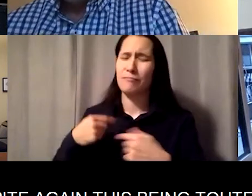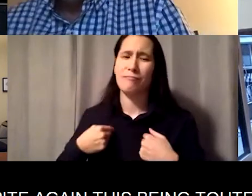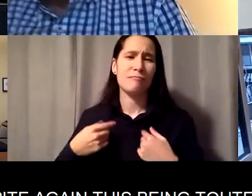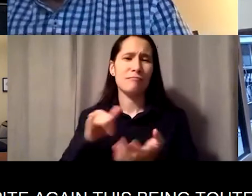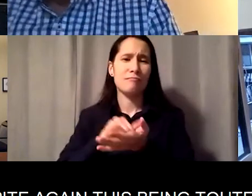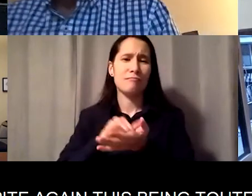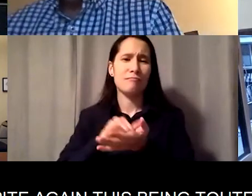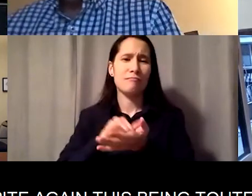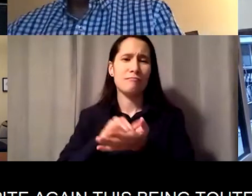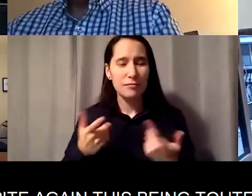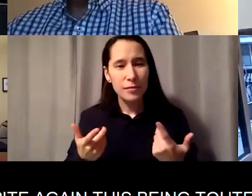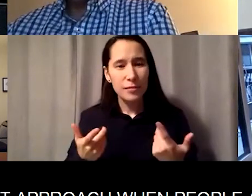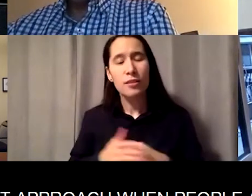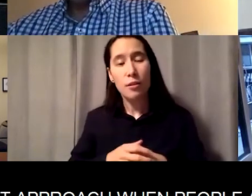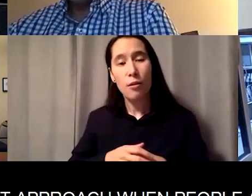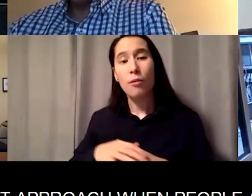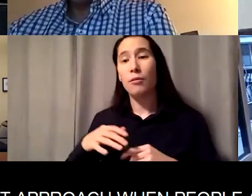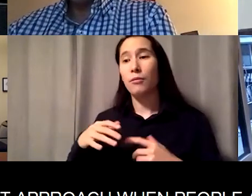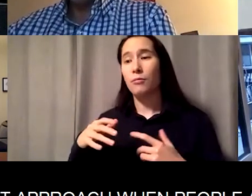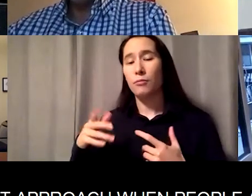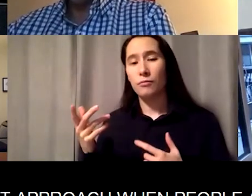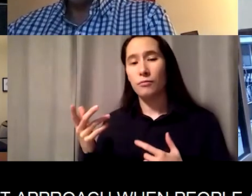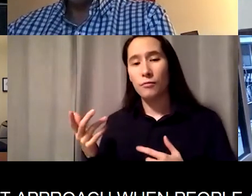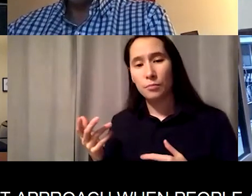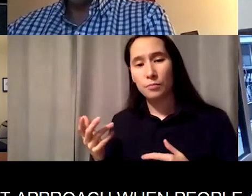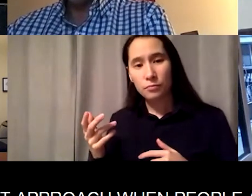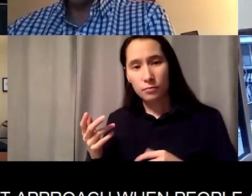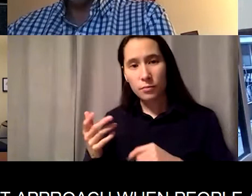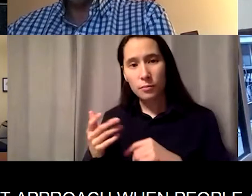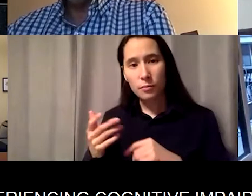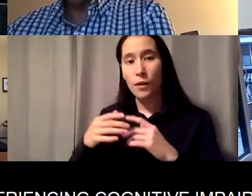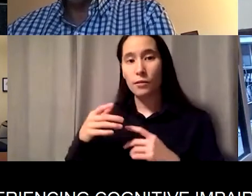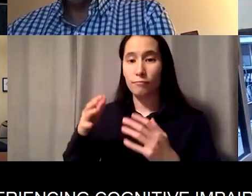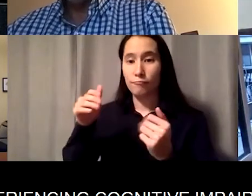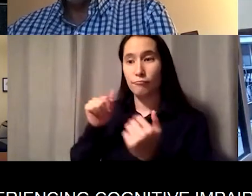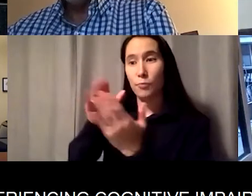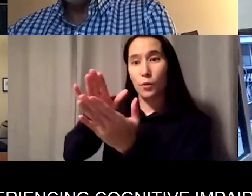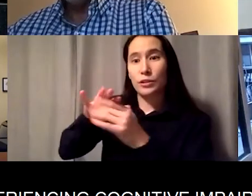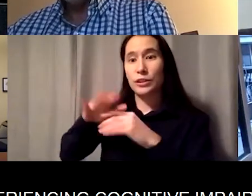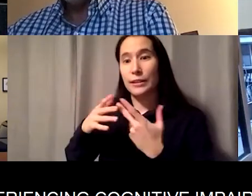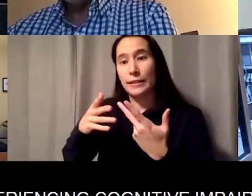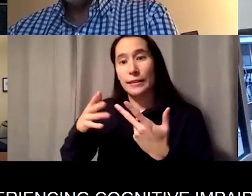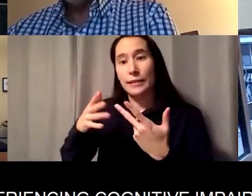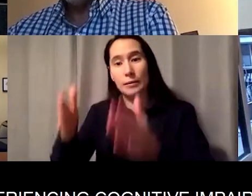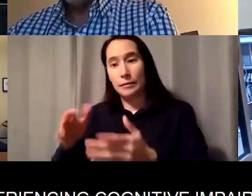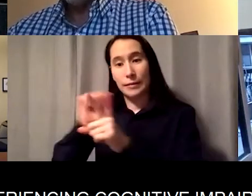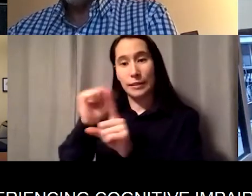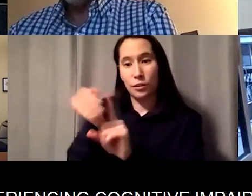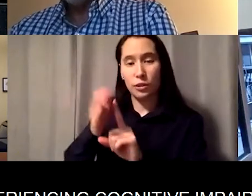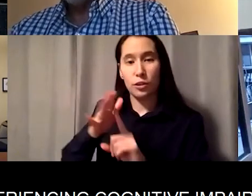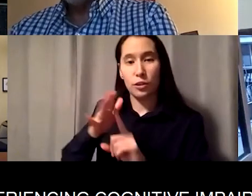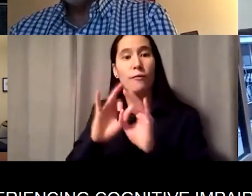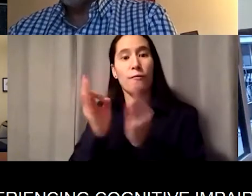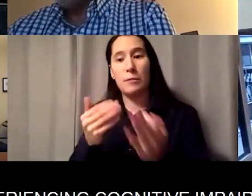first approach when people are, you know, experiencing cognitive impairment. The other problem